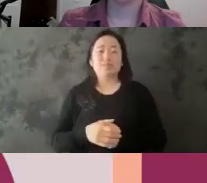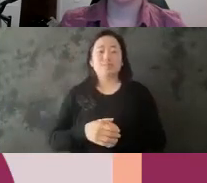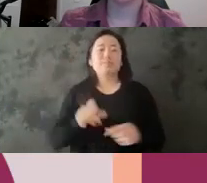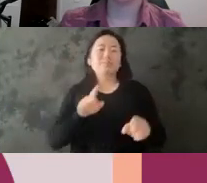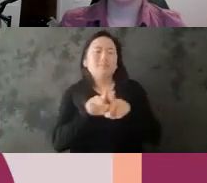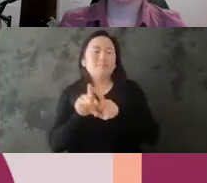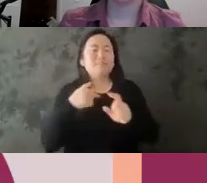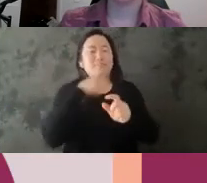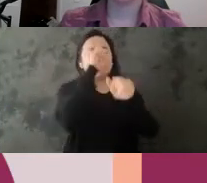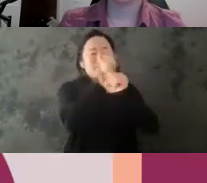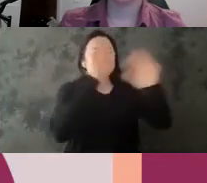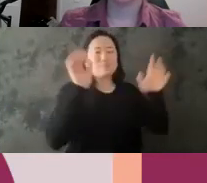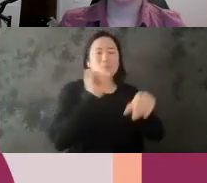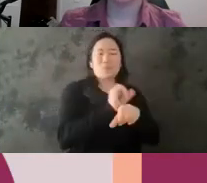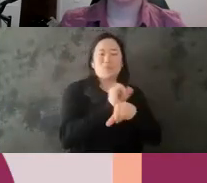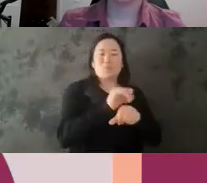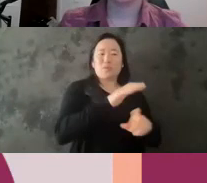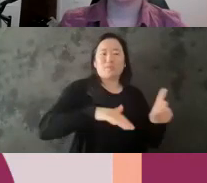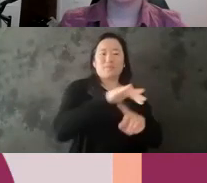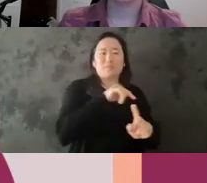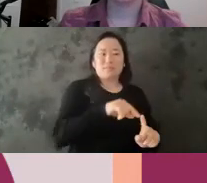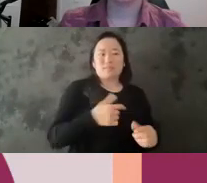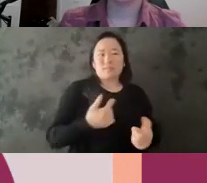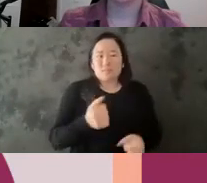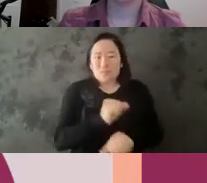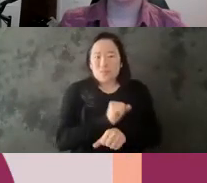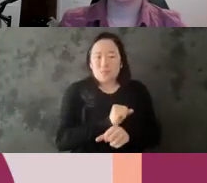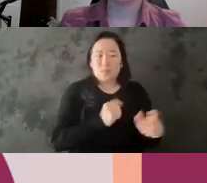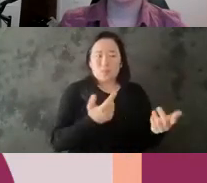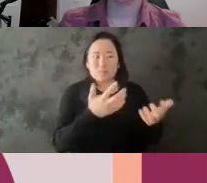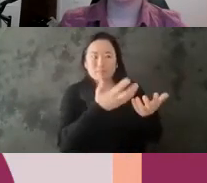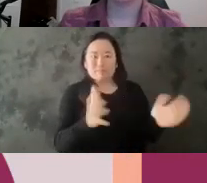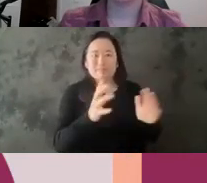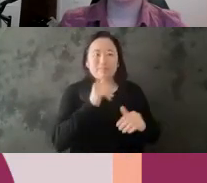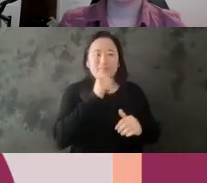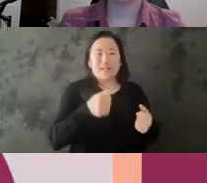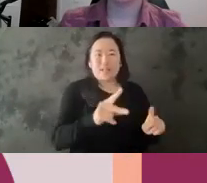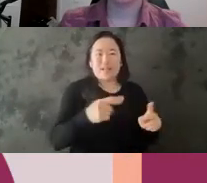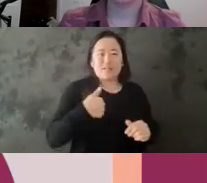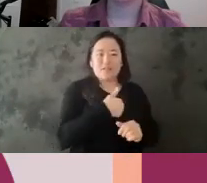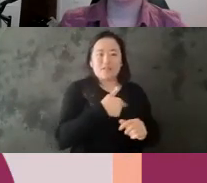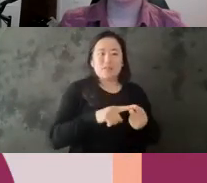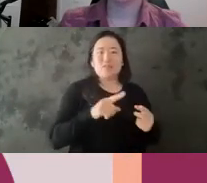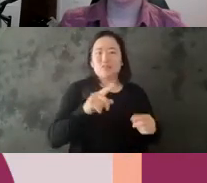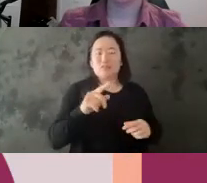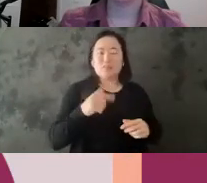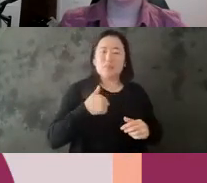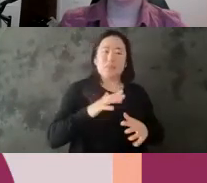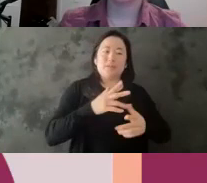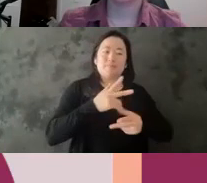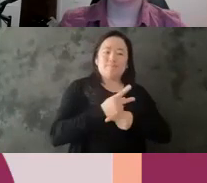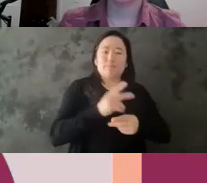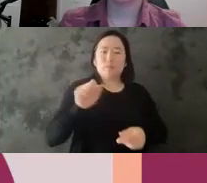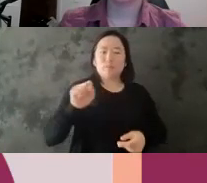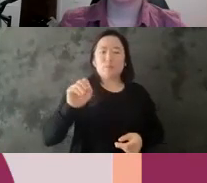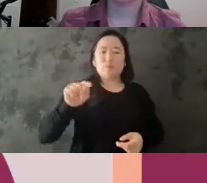If workplaces are not creating opportunities for us to engage our soothing system when we're always on threat or drive, I think